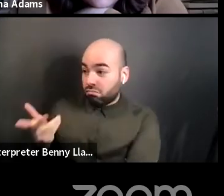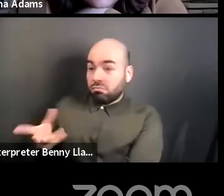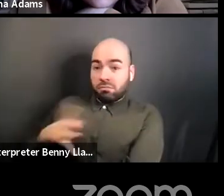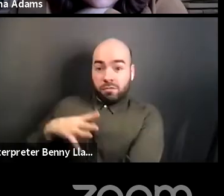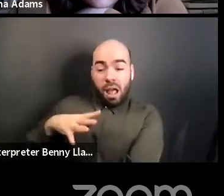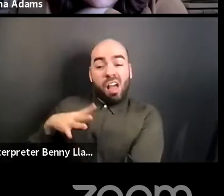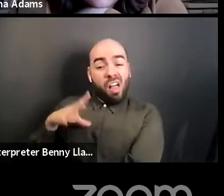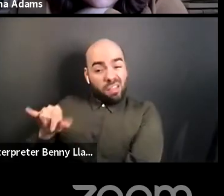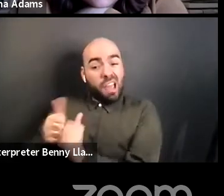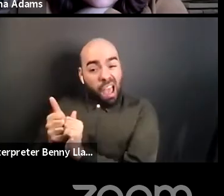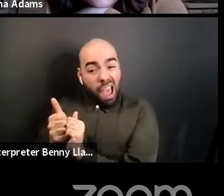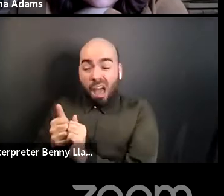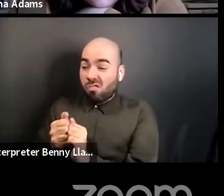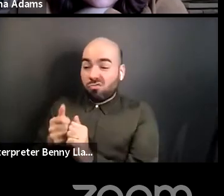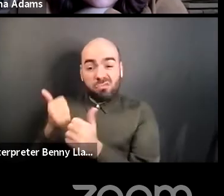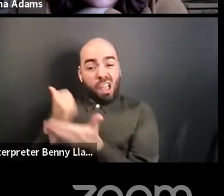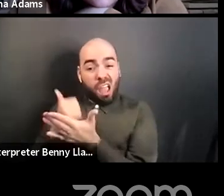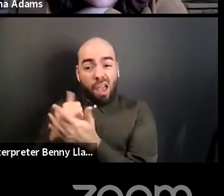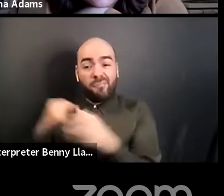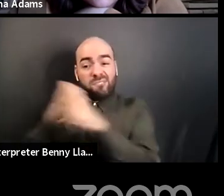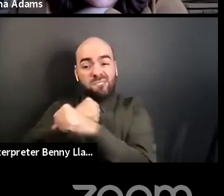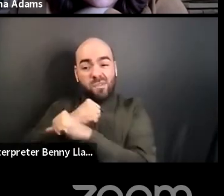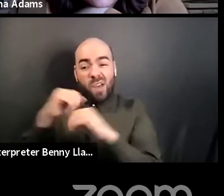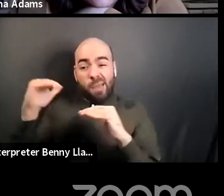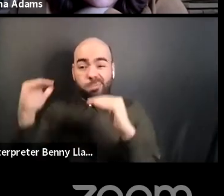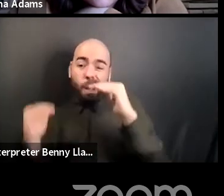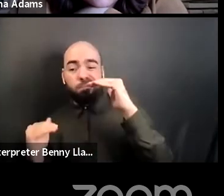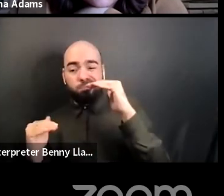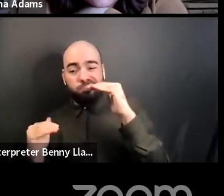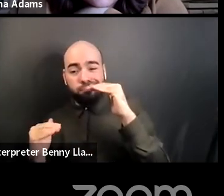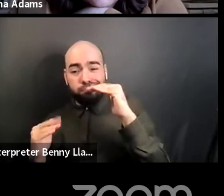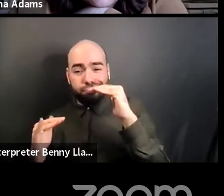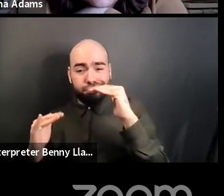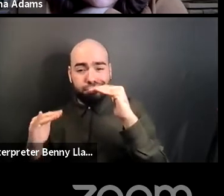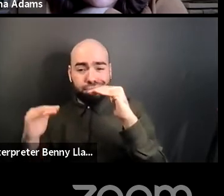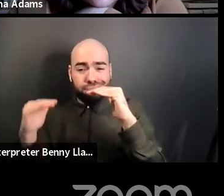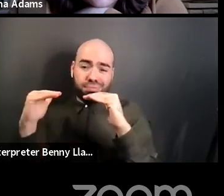of reconcile with that big factor.